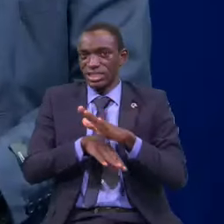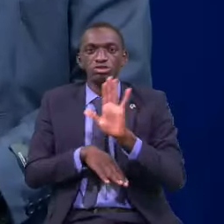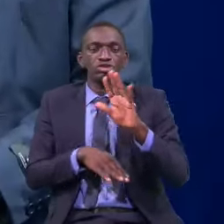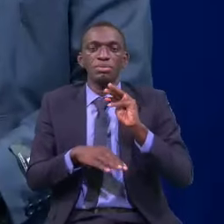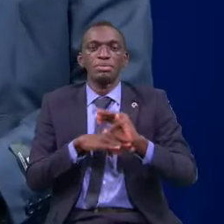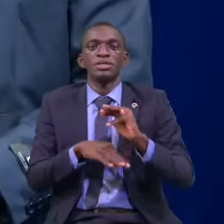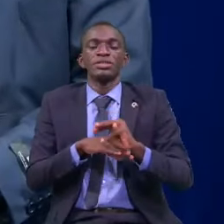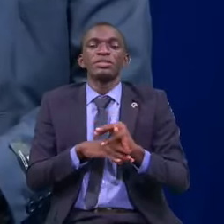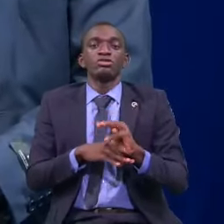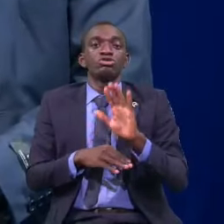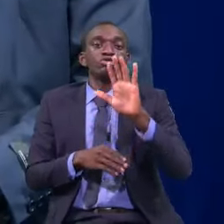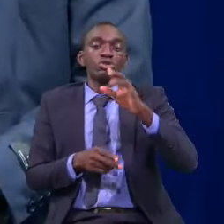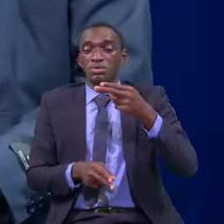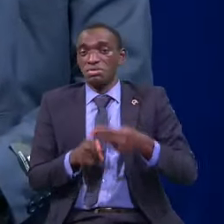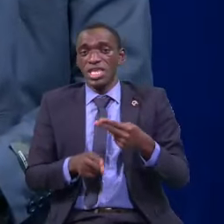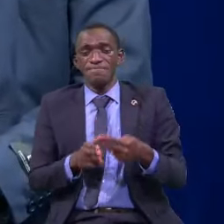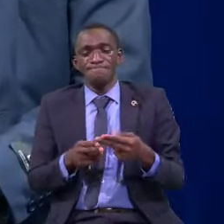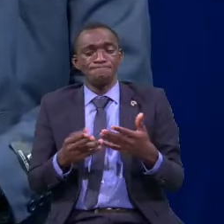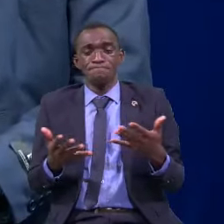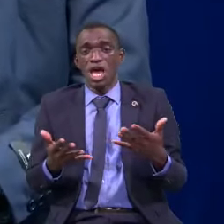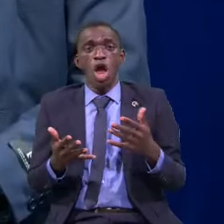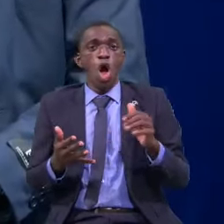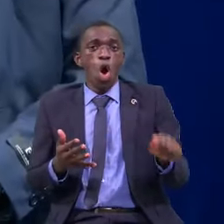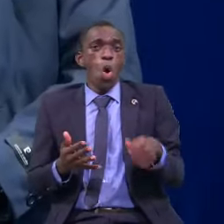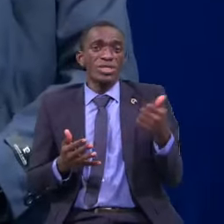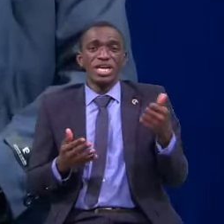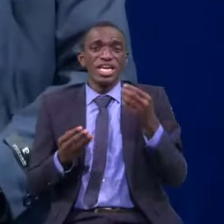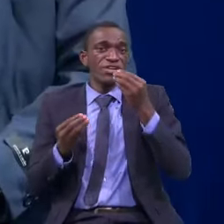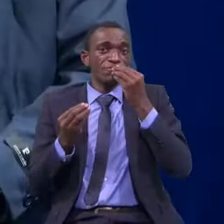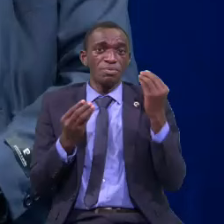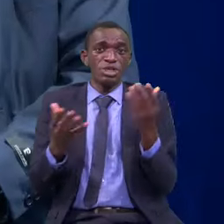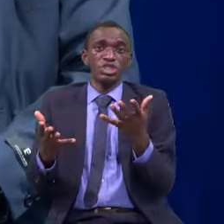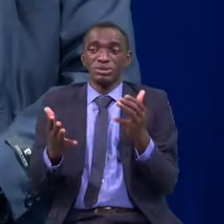Your name and other details that will make us to get across to you.